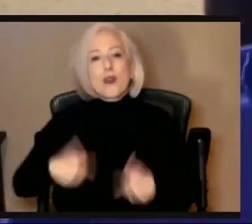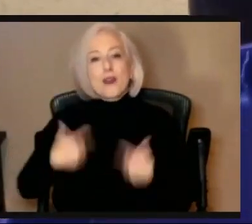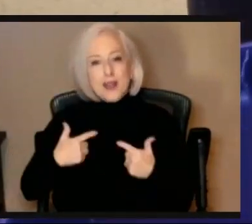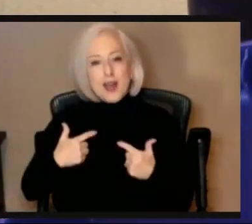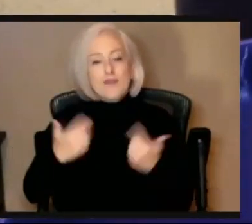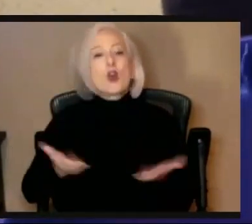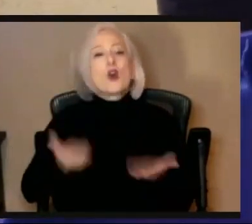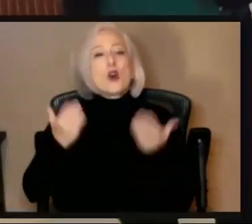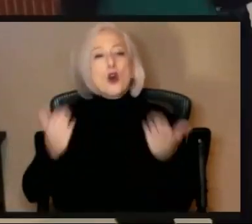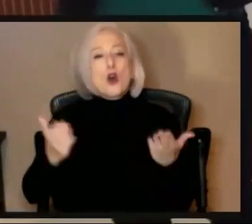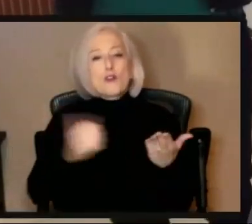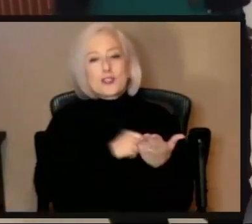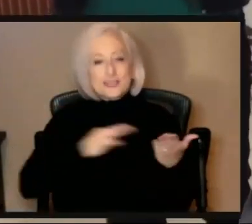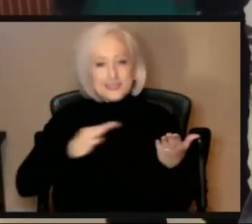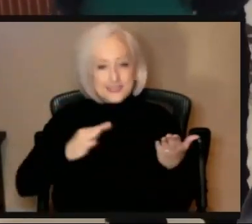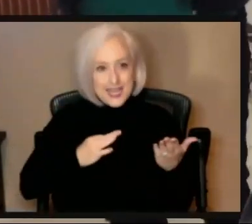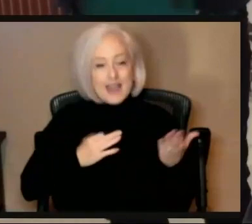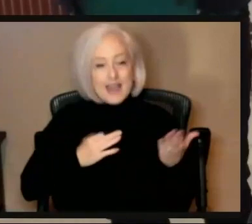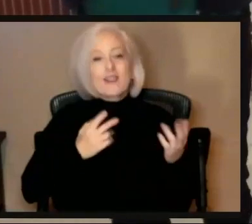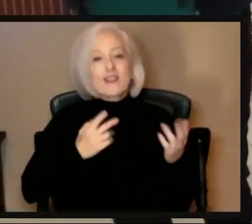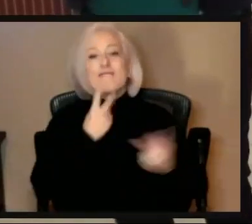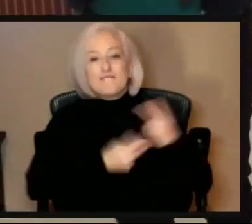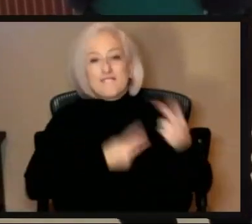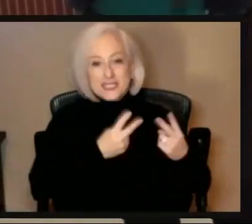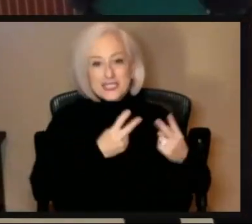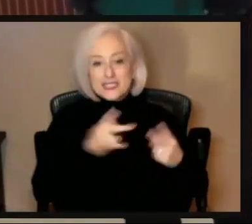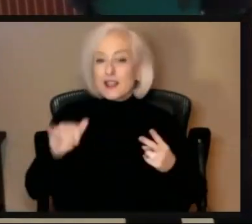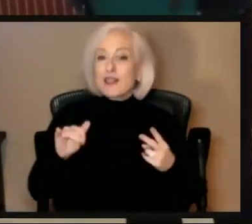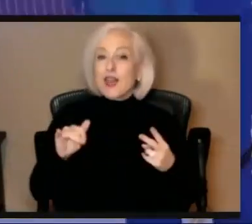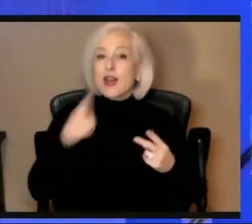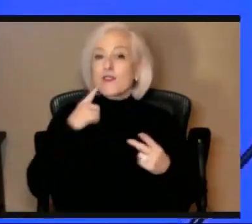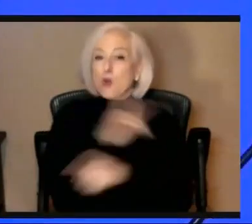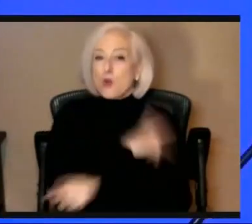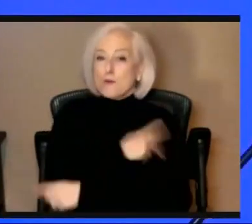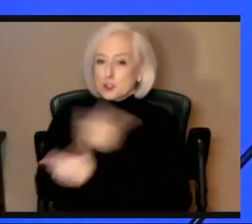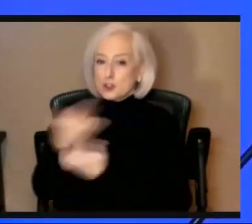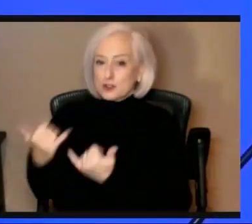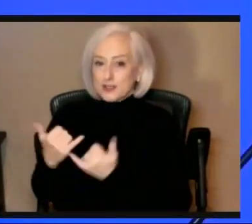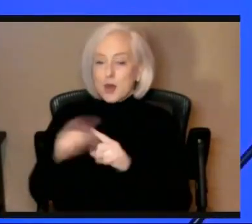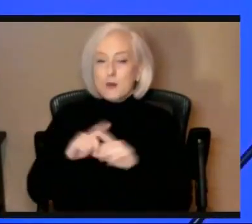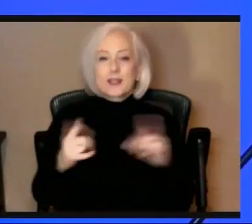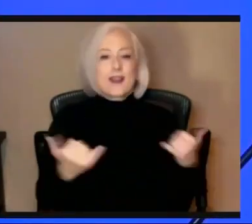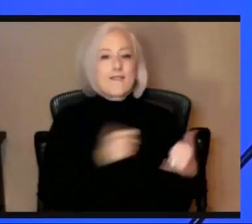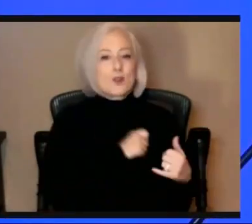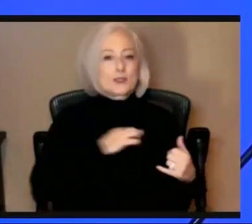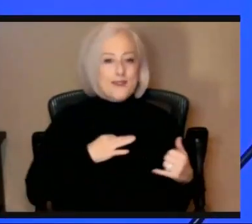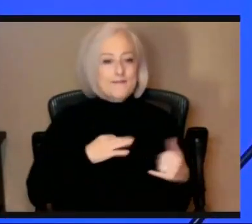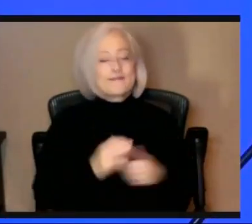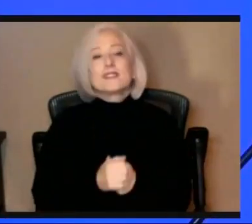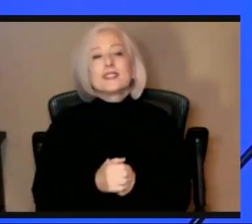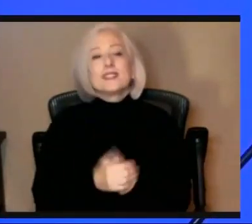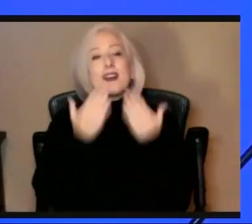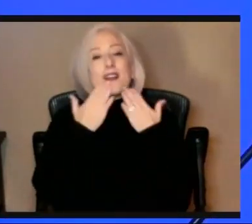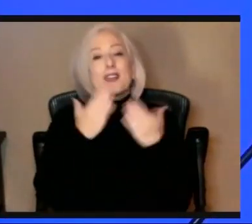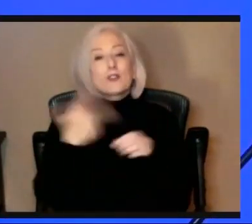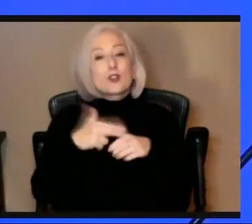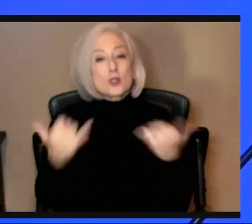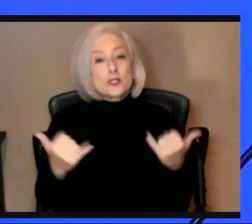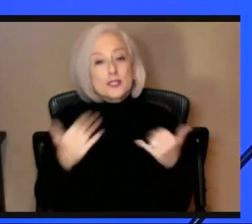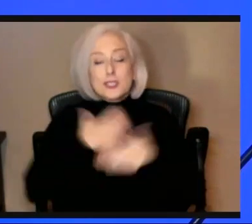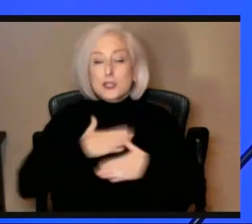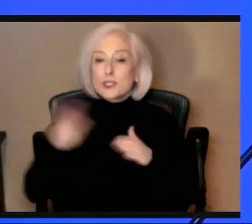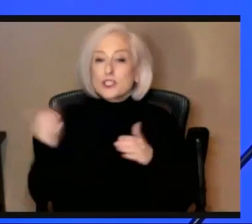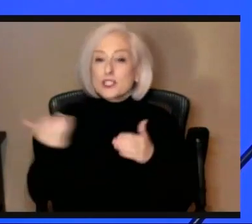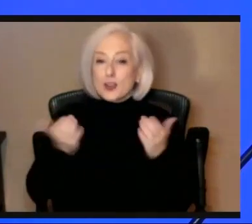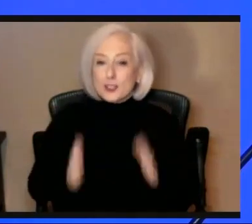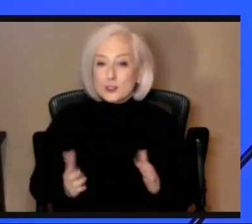a similar service that is already offered for patients. Thank you all again for being with us. We appreciate our guests today as well. Don't forget you can catch our